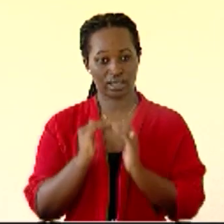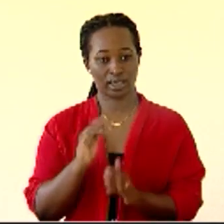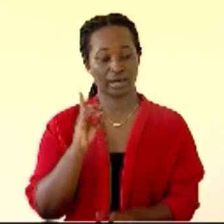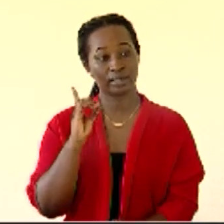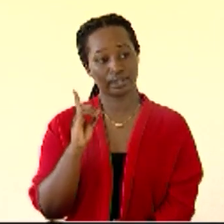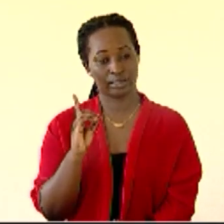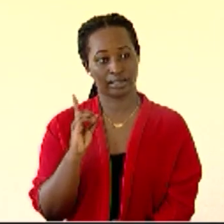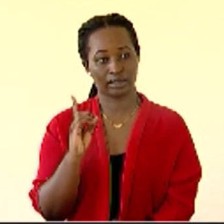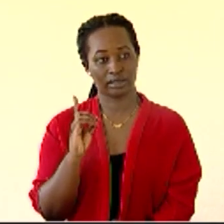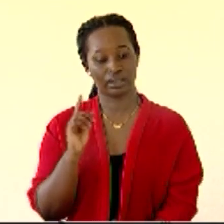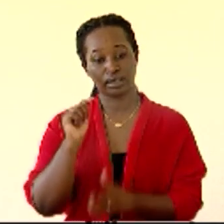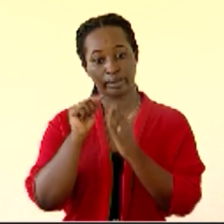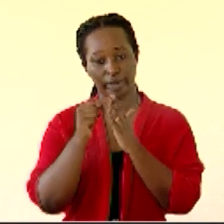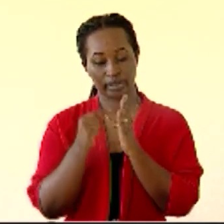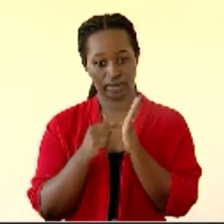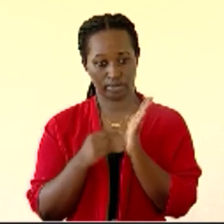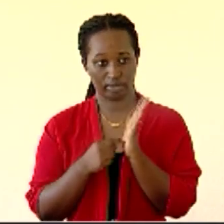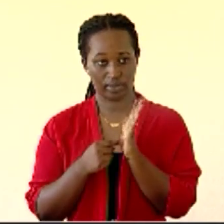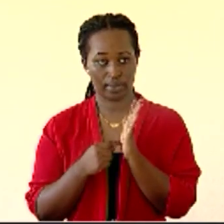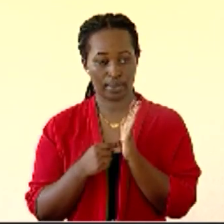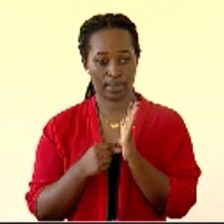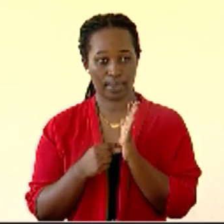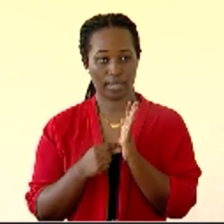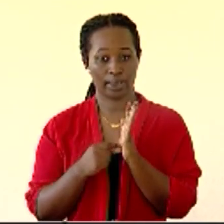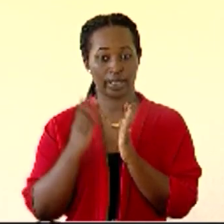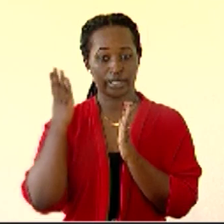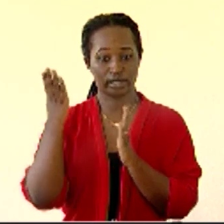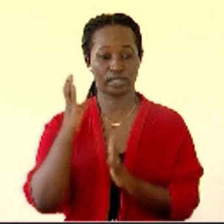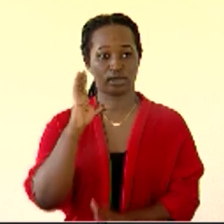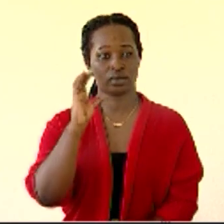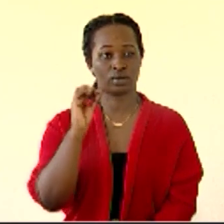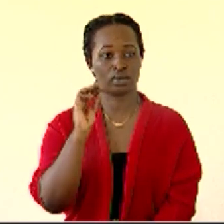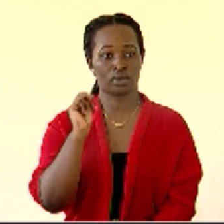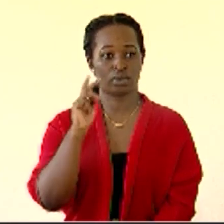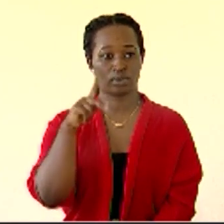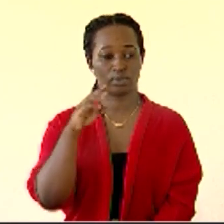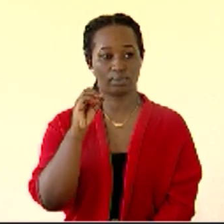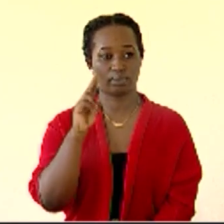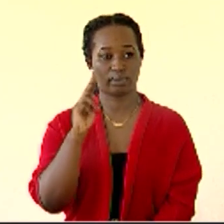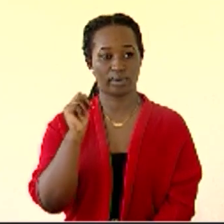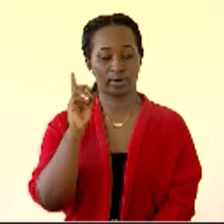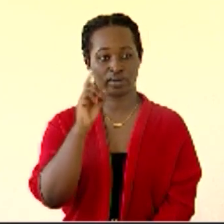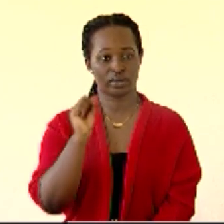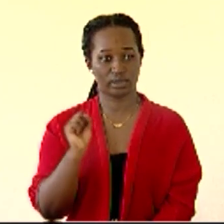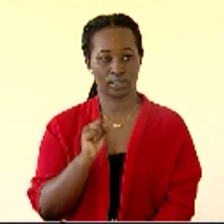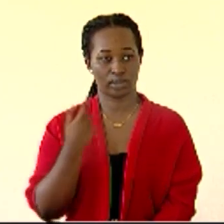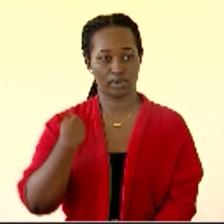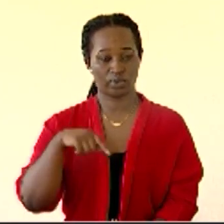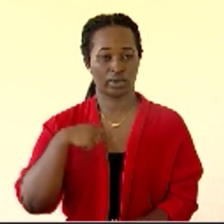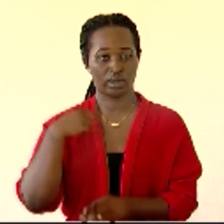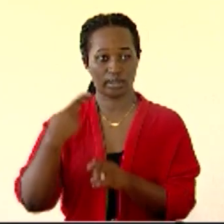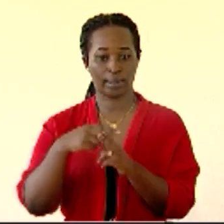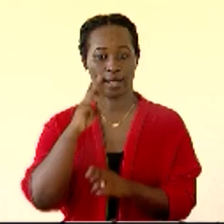that crystalline solid compound. All these compounds, we call them either the